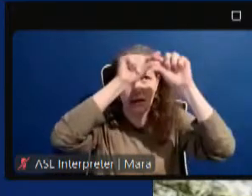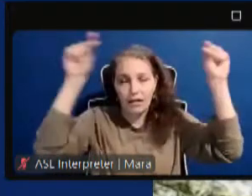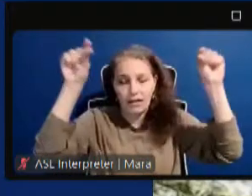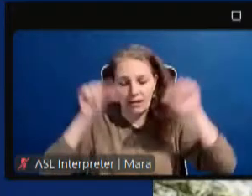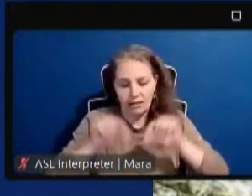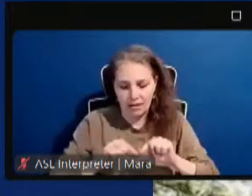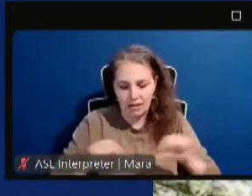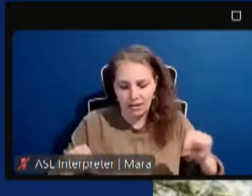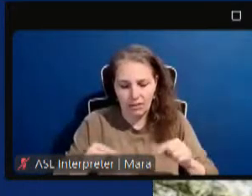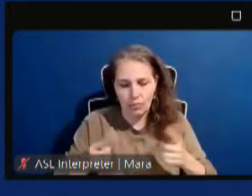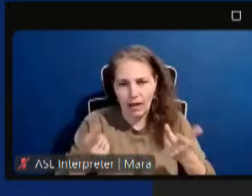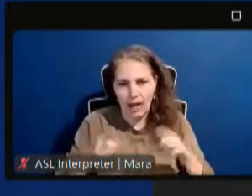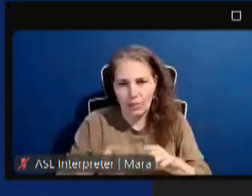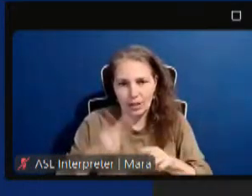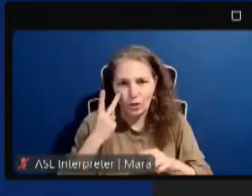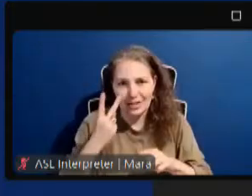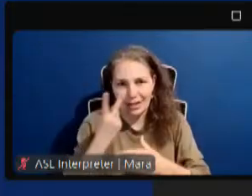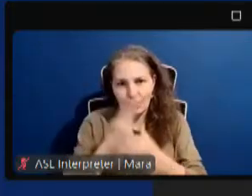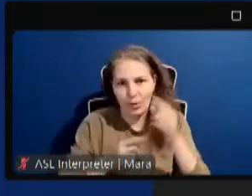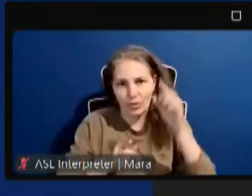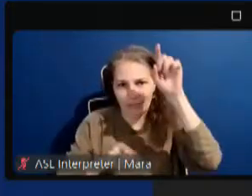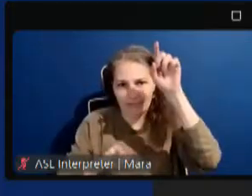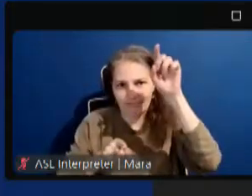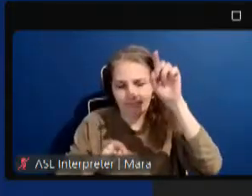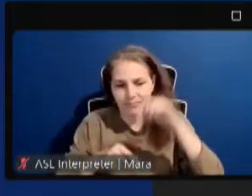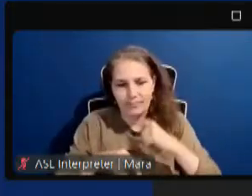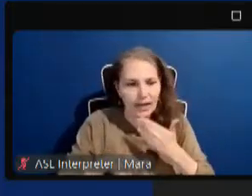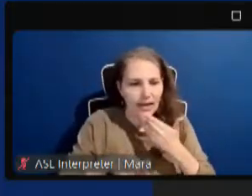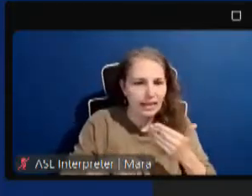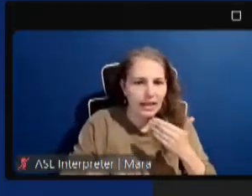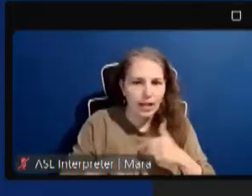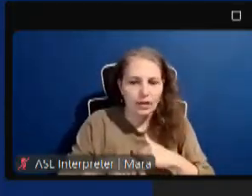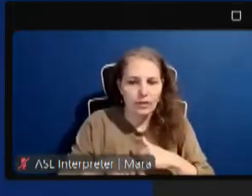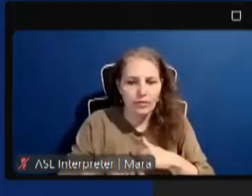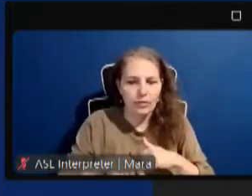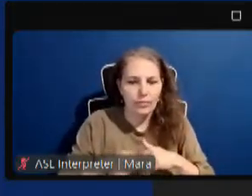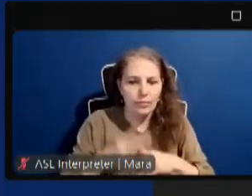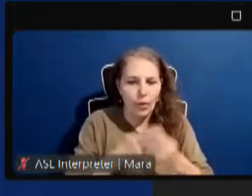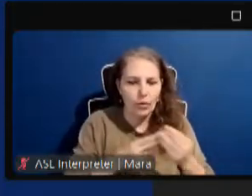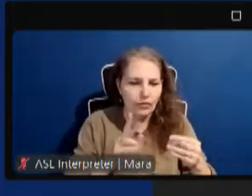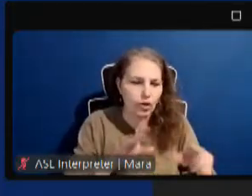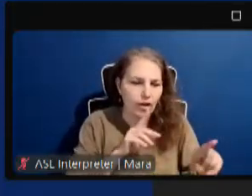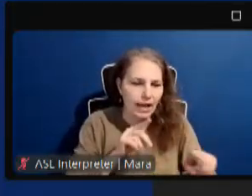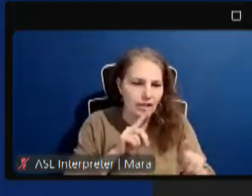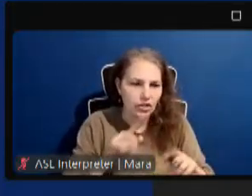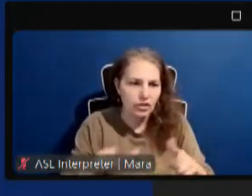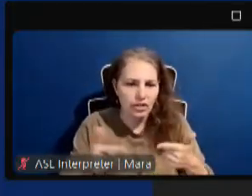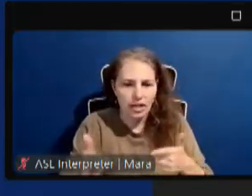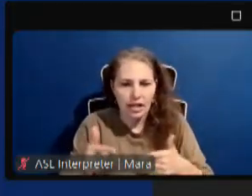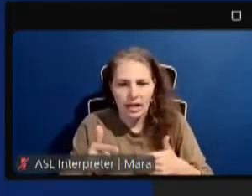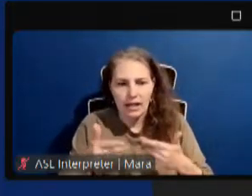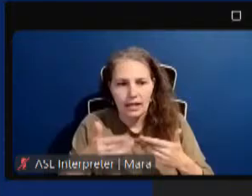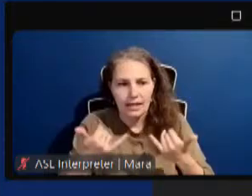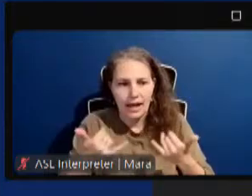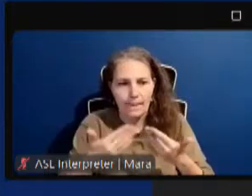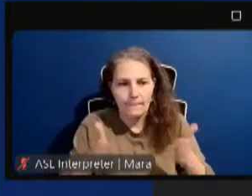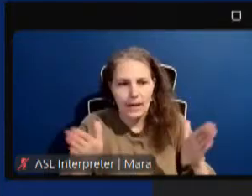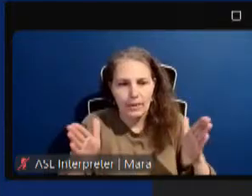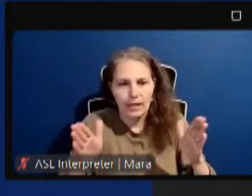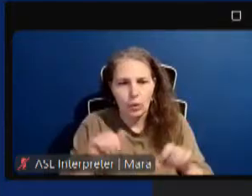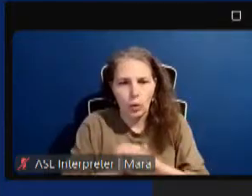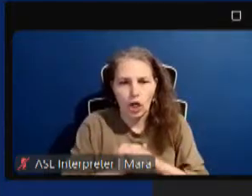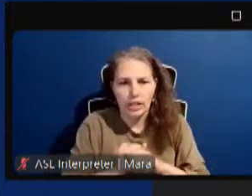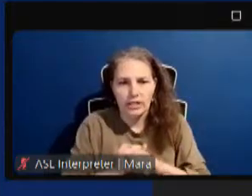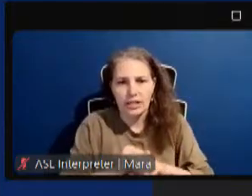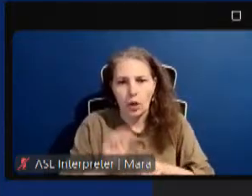Absolutely. Thank you. Thank you, Luis and Rochelle, both for that answer. Turning over back to Public Works. Will